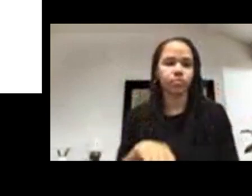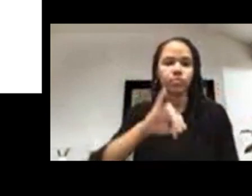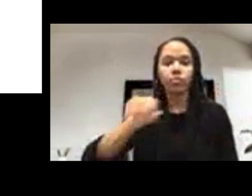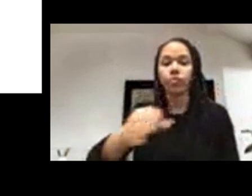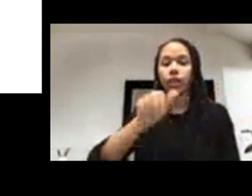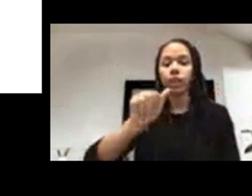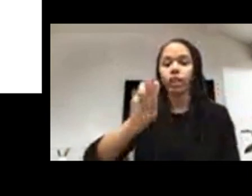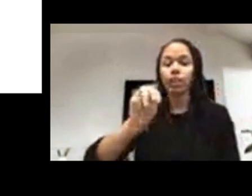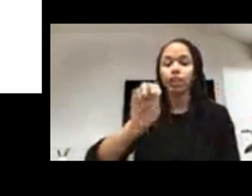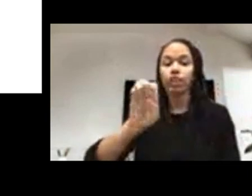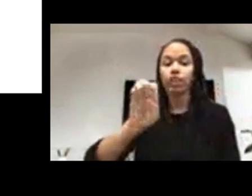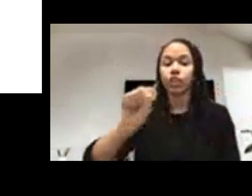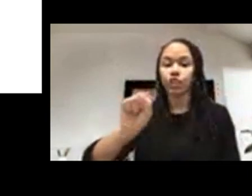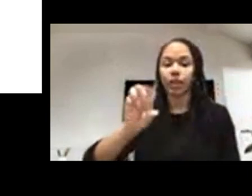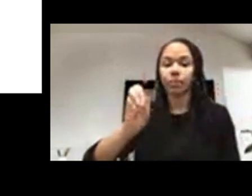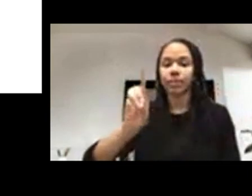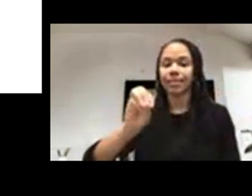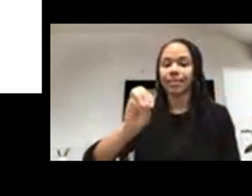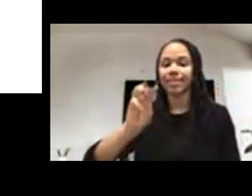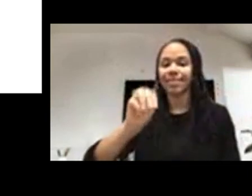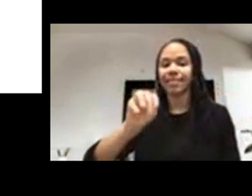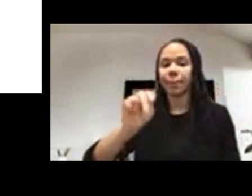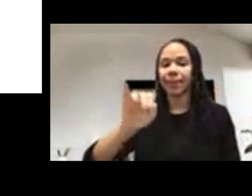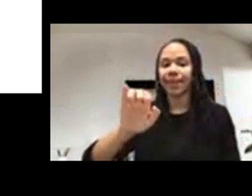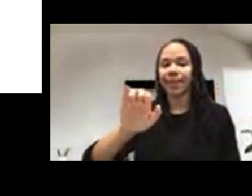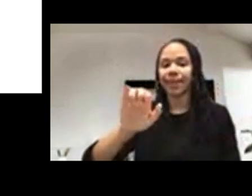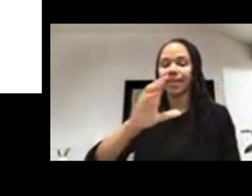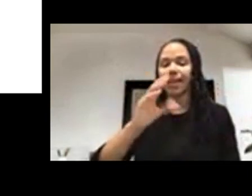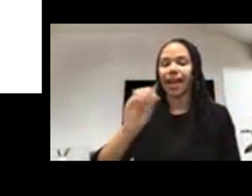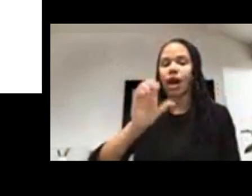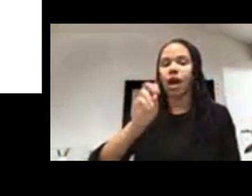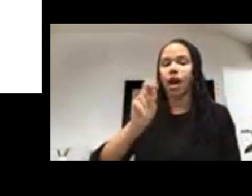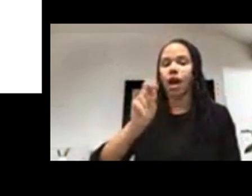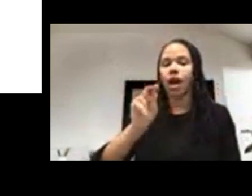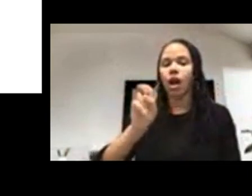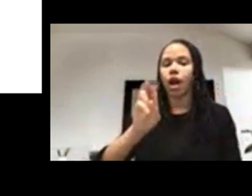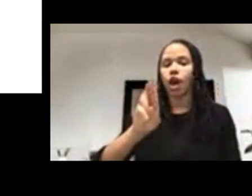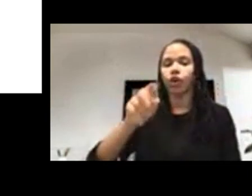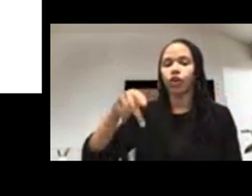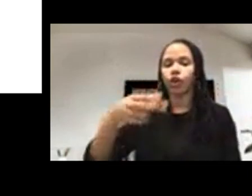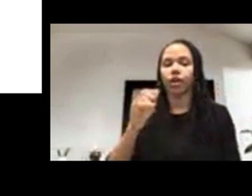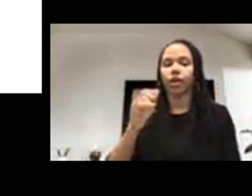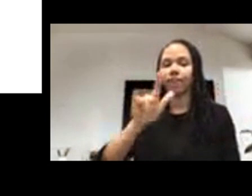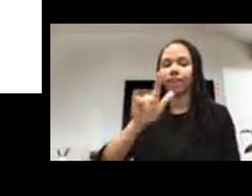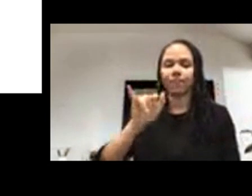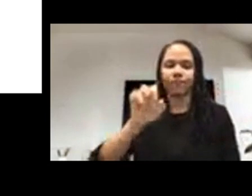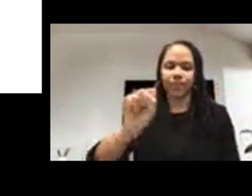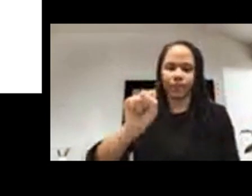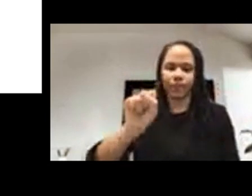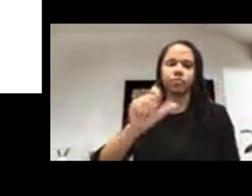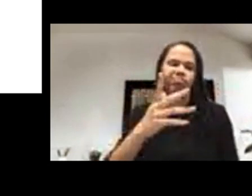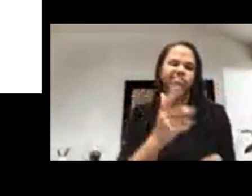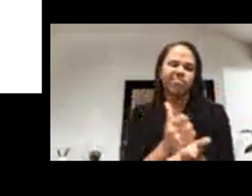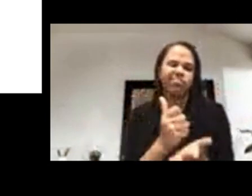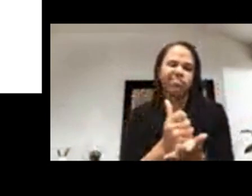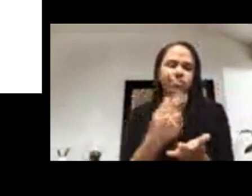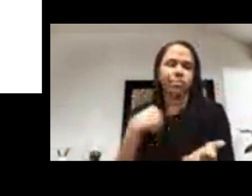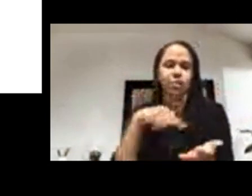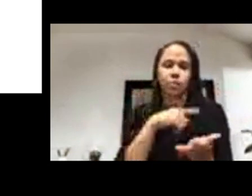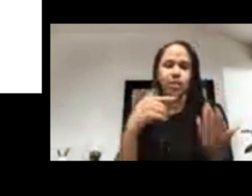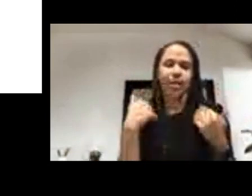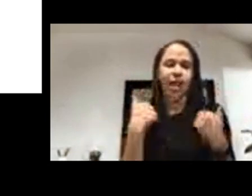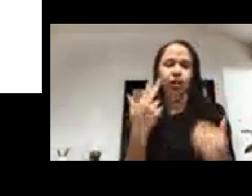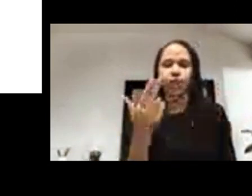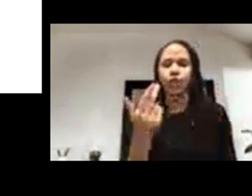helpers, TAs, if you will. And we had basically a 13-day summer course with 3 hours per day on Zoom.